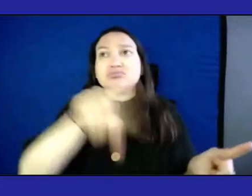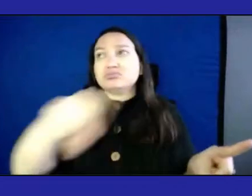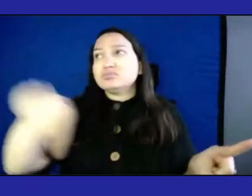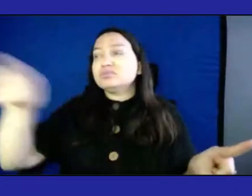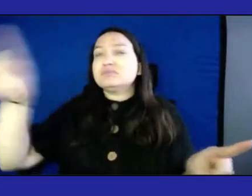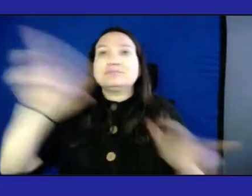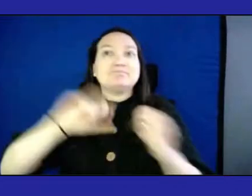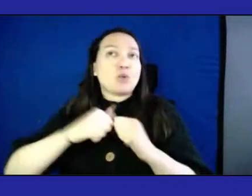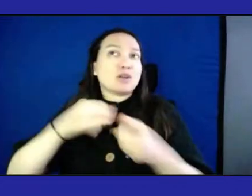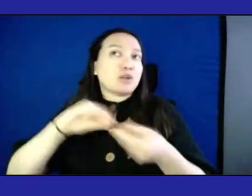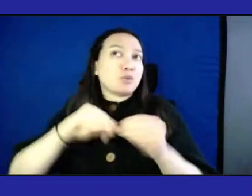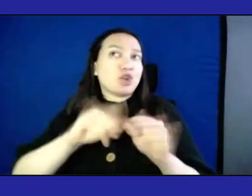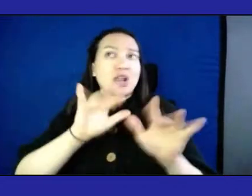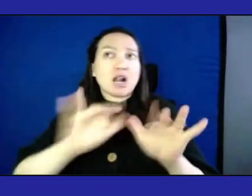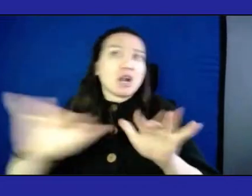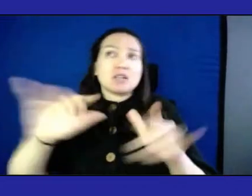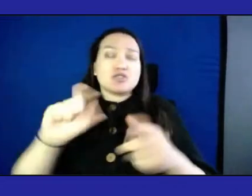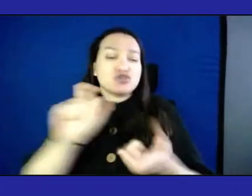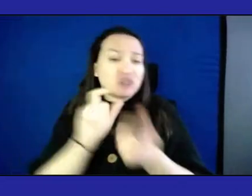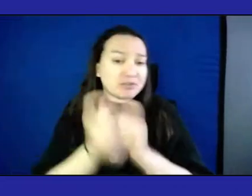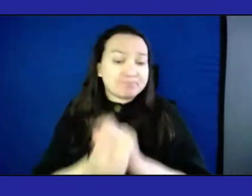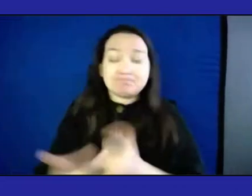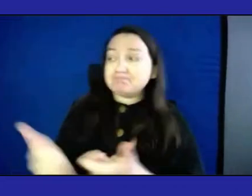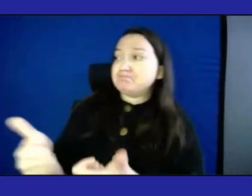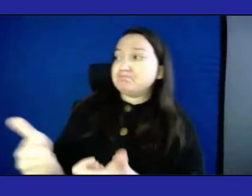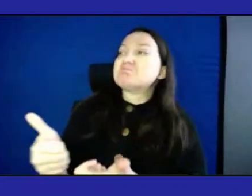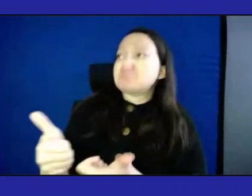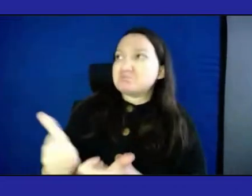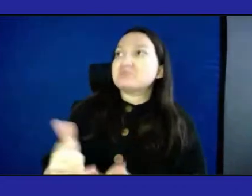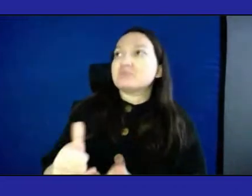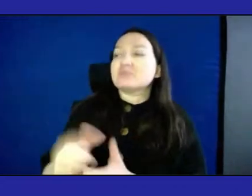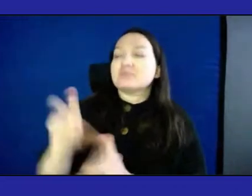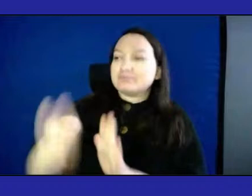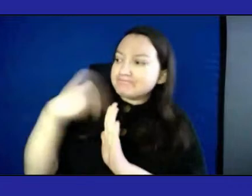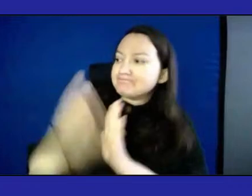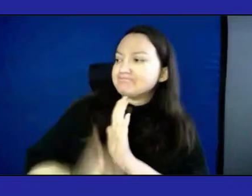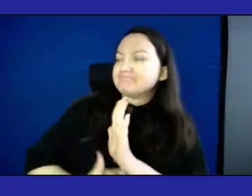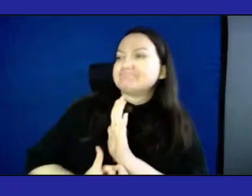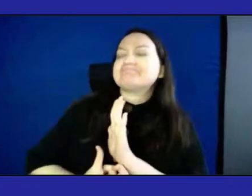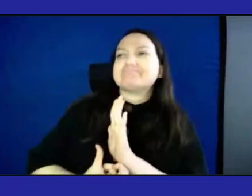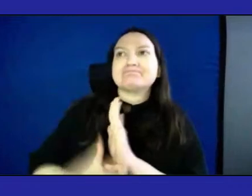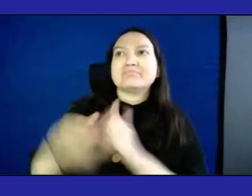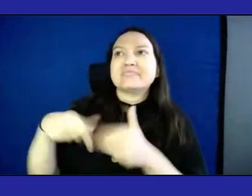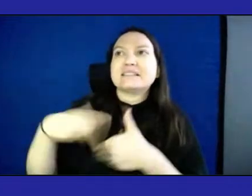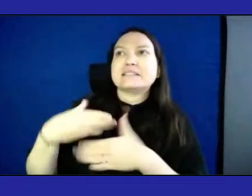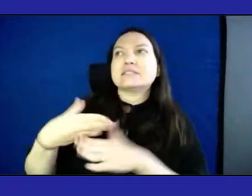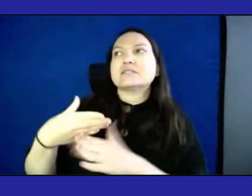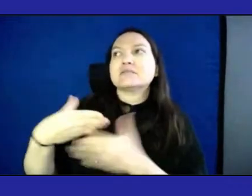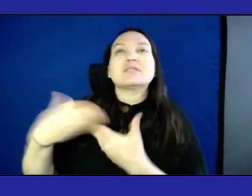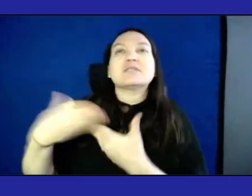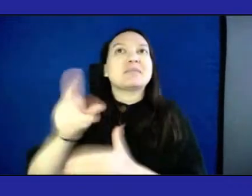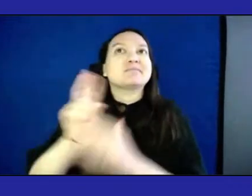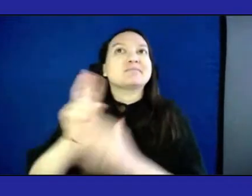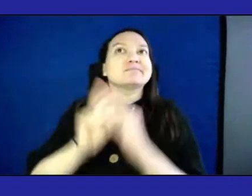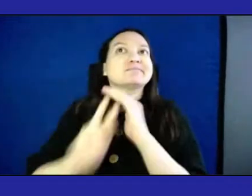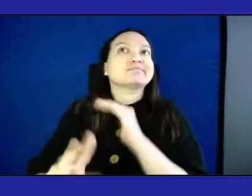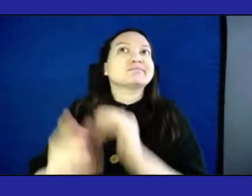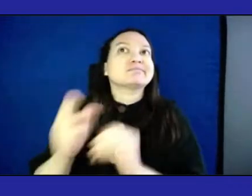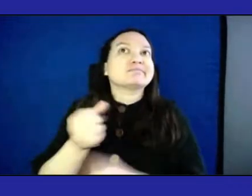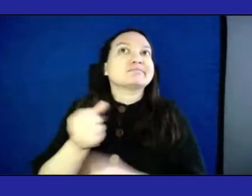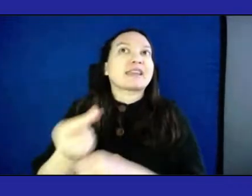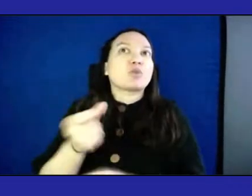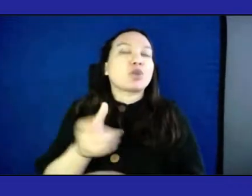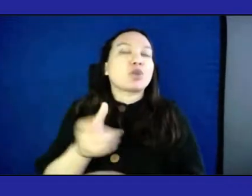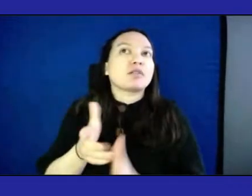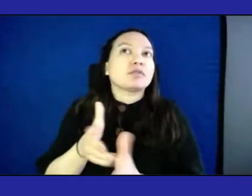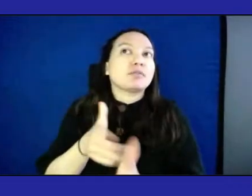have moved and changed. Okay, we'll make that our deep dive, either on the next one or the one after that. Yeah, maybe in anticipation of your Yep. annual update. Exactly.